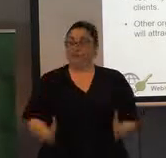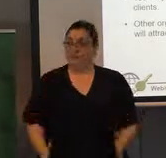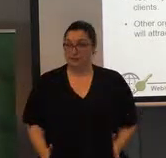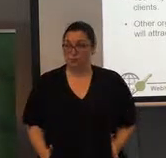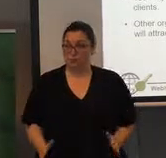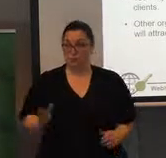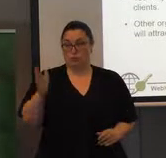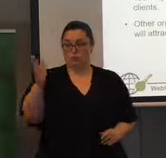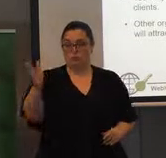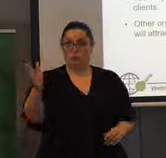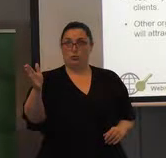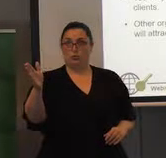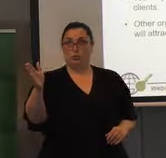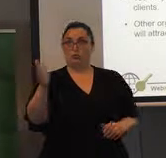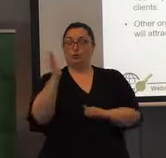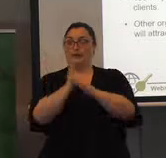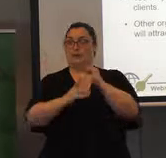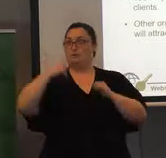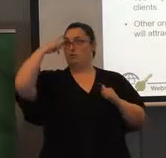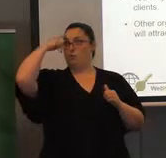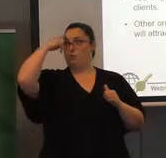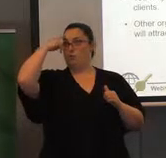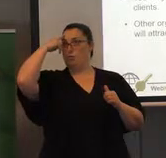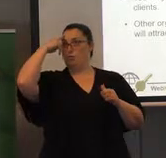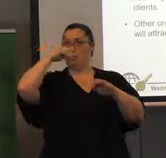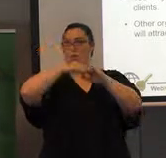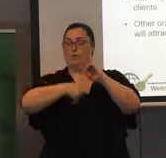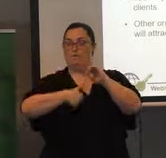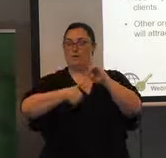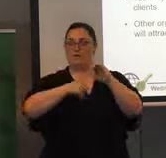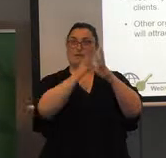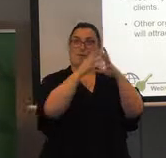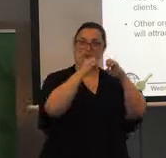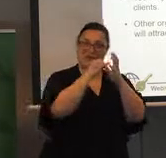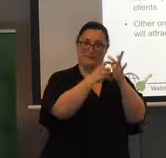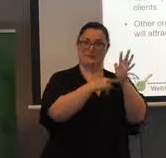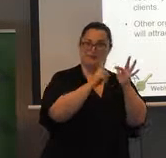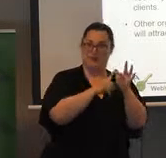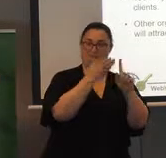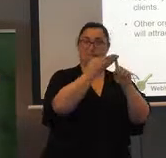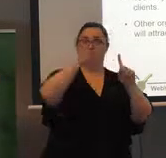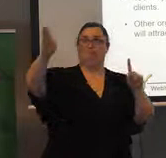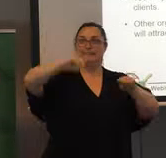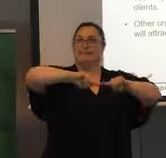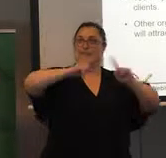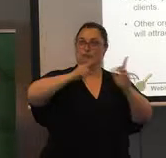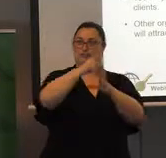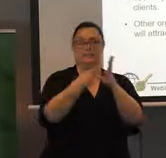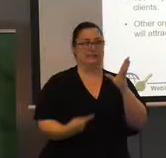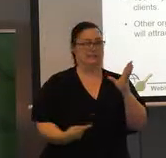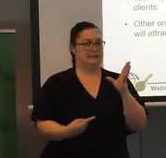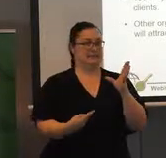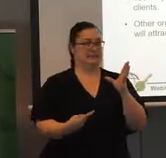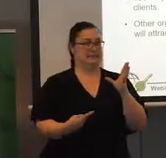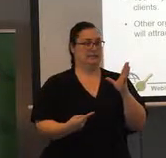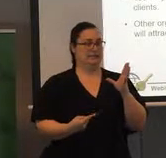a physical disability, but his thinking hadn't gone beyond that to people with different disabilities. It's important